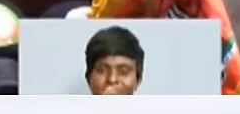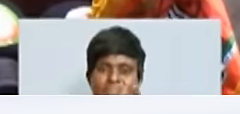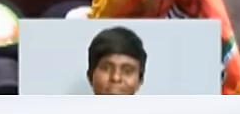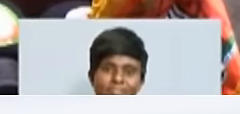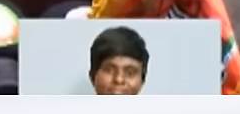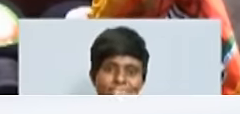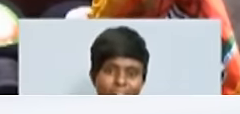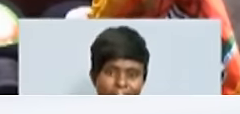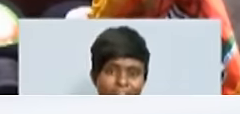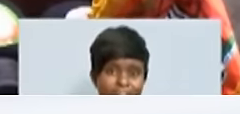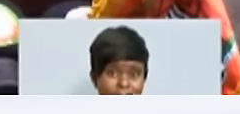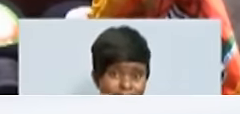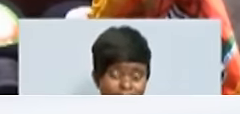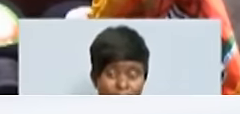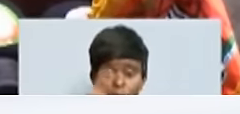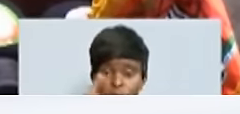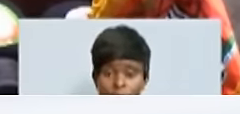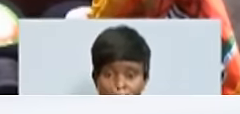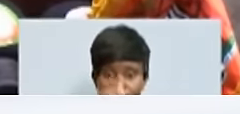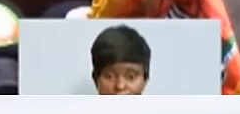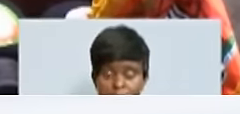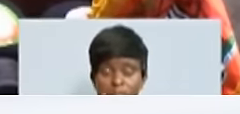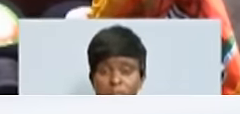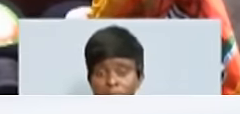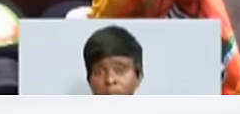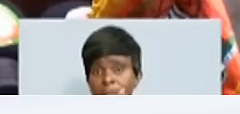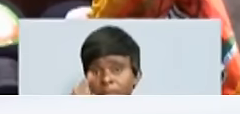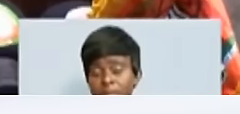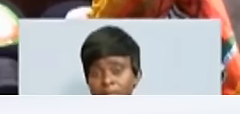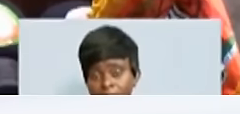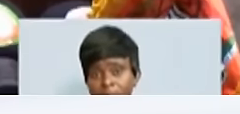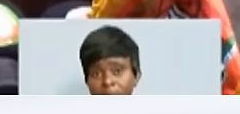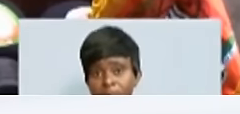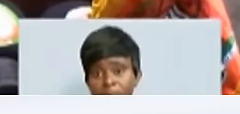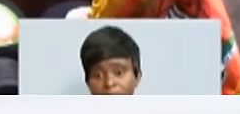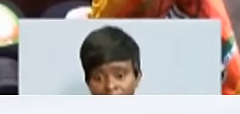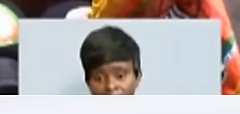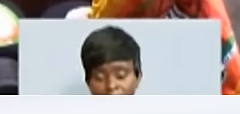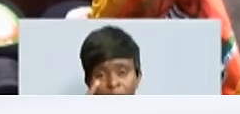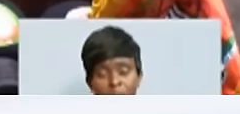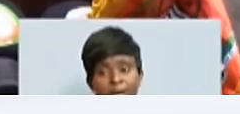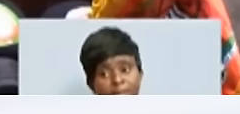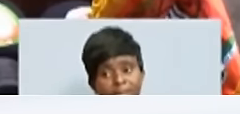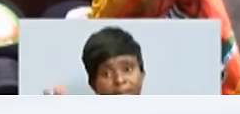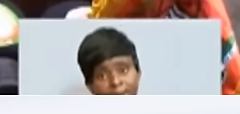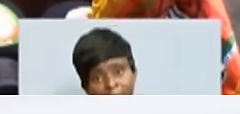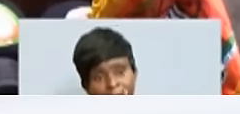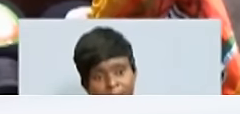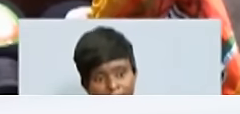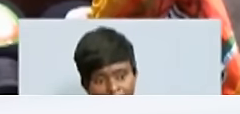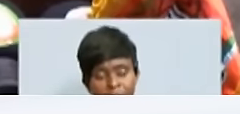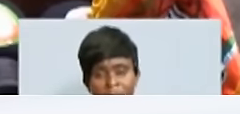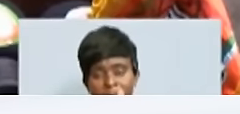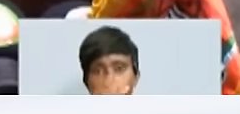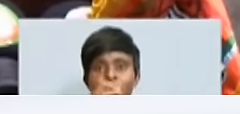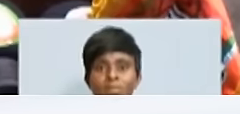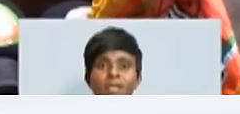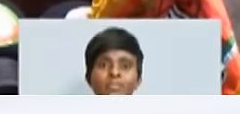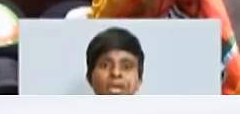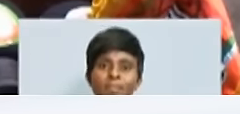and facilities. Those who get loans should be able to repay these loans when they are due.